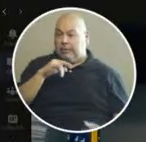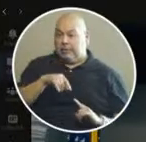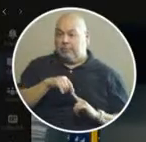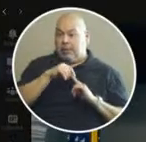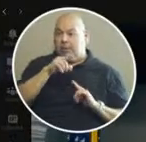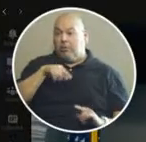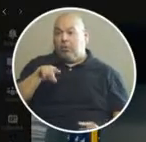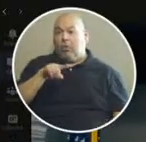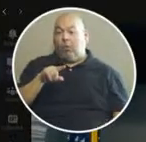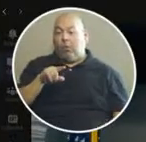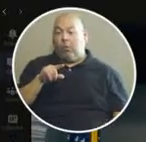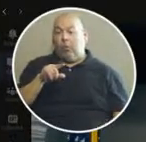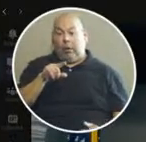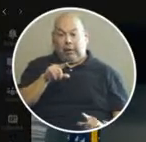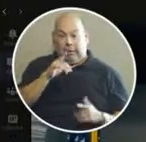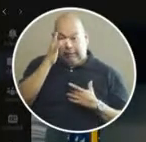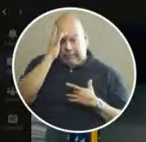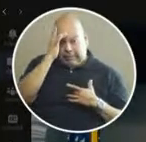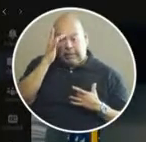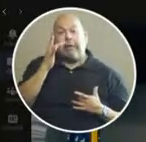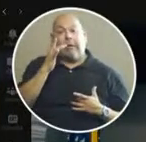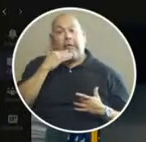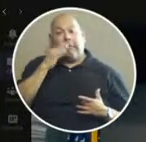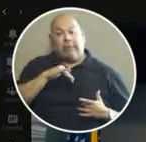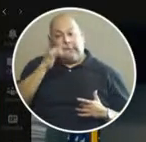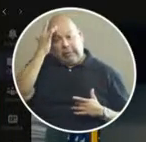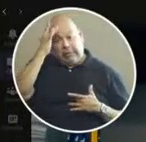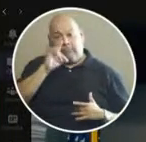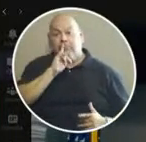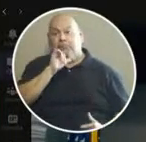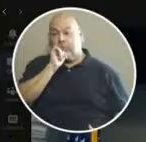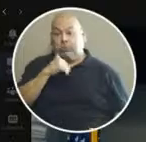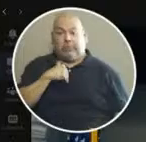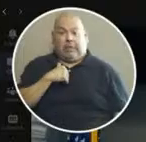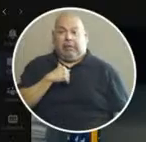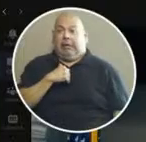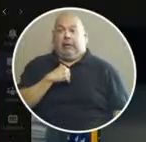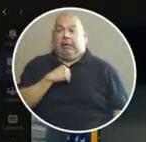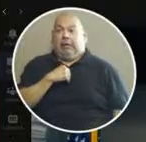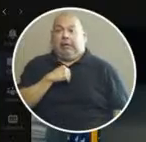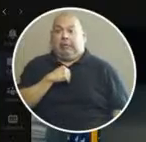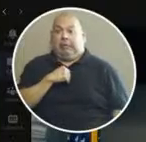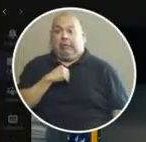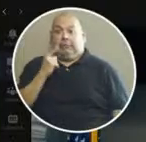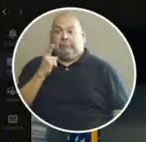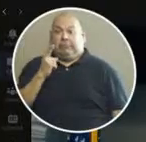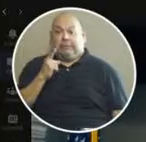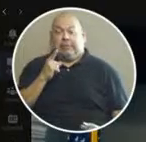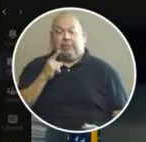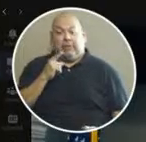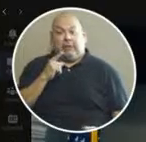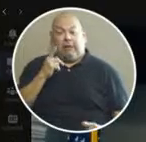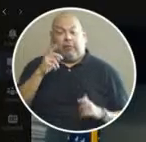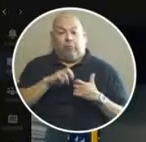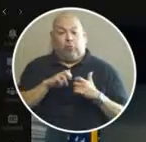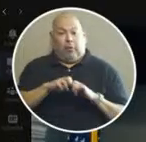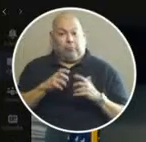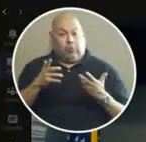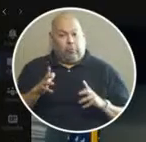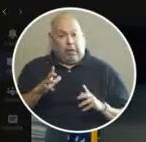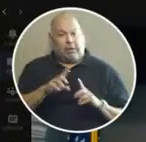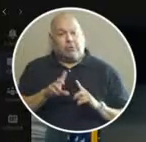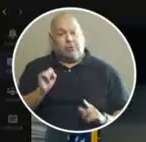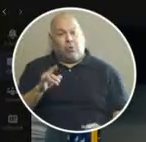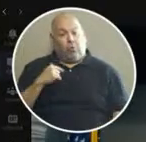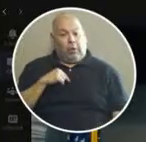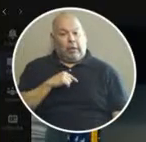have chronic conditions, and who doesn't have a loved one with chronic conditions. Many of us do. So we